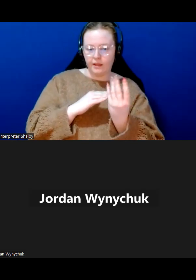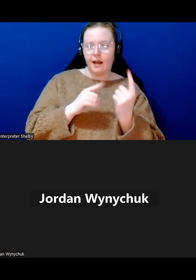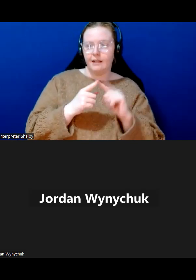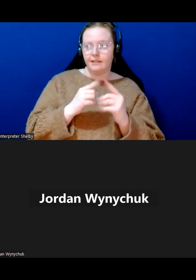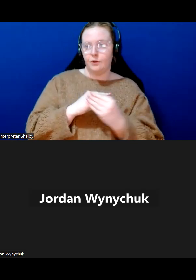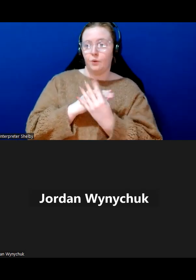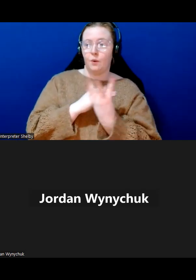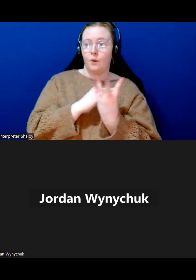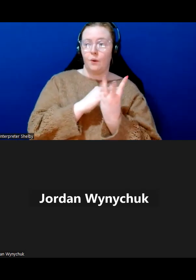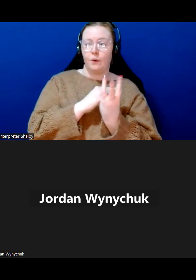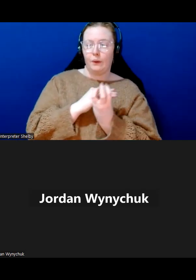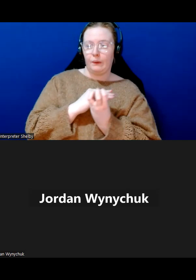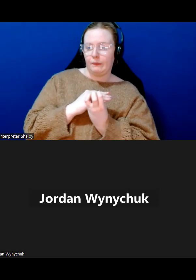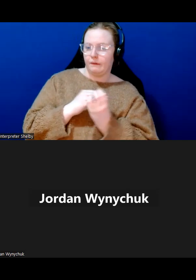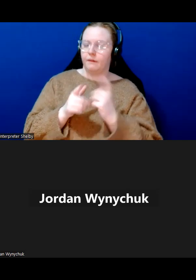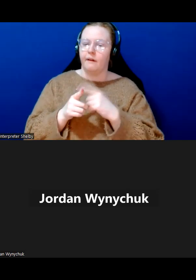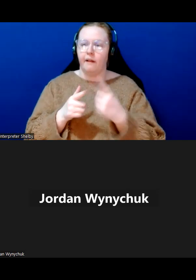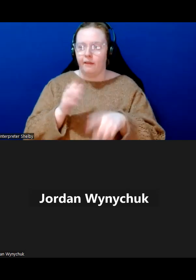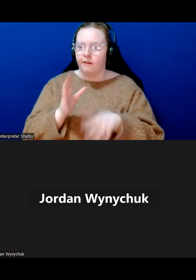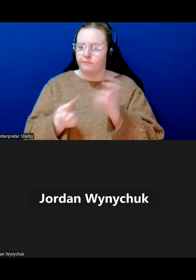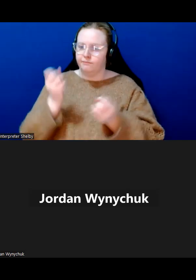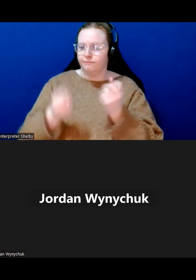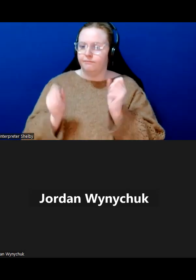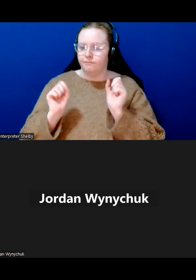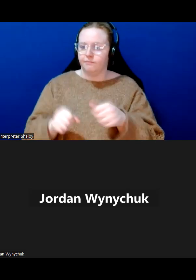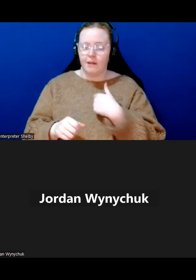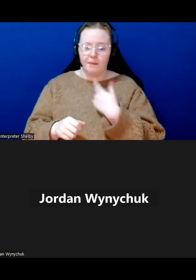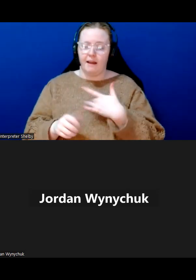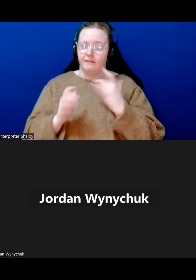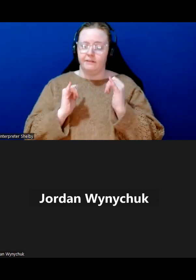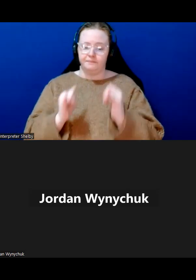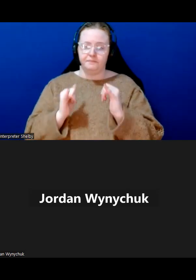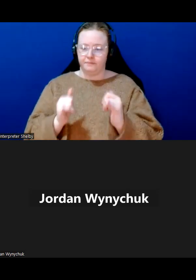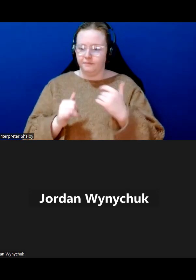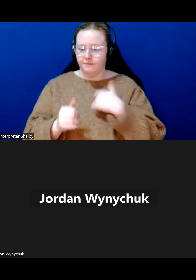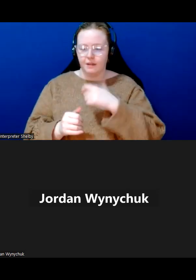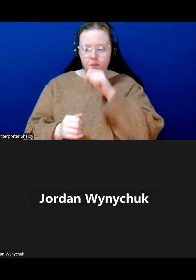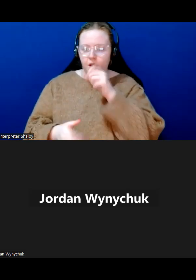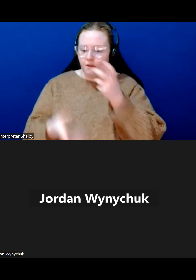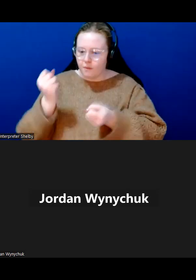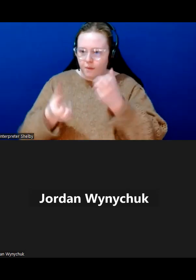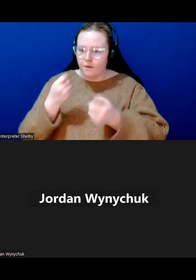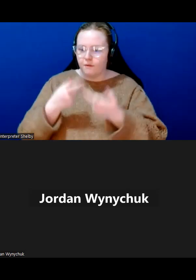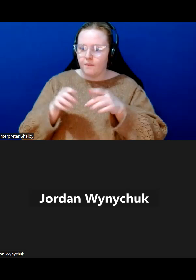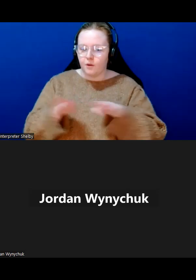tiny bit longer. I know it's hard because I'm the same way. I love to pull my potatoes from the ground, but if you wait just a little bit